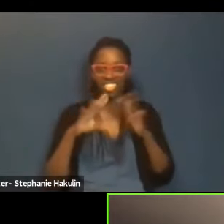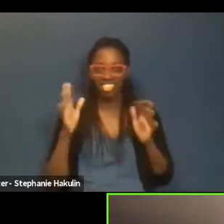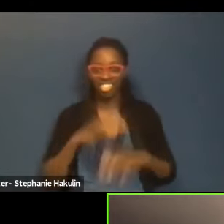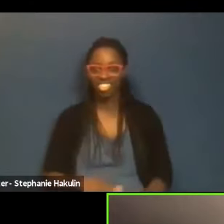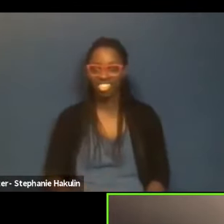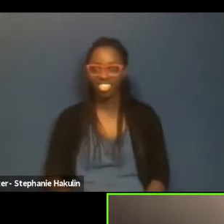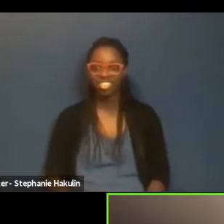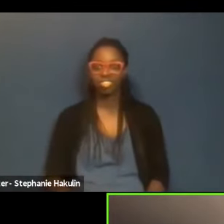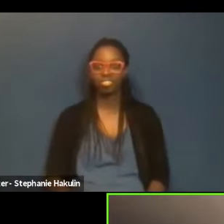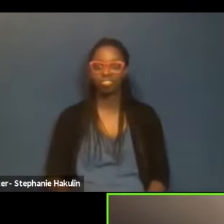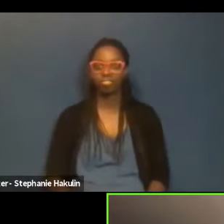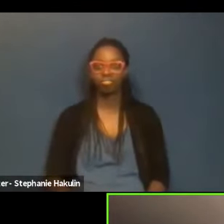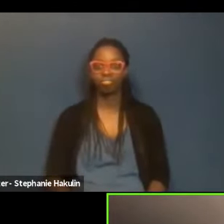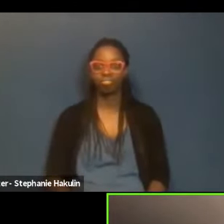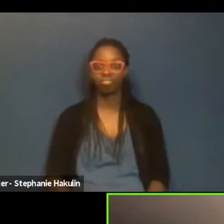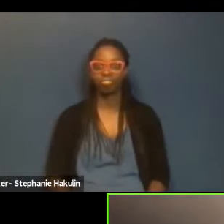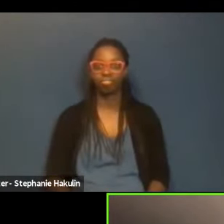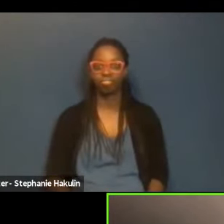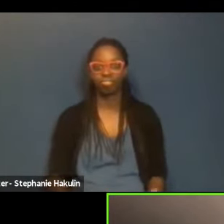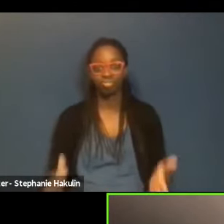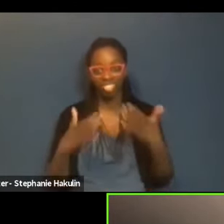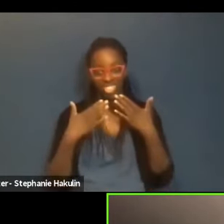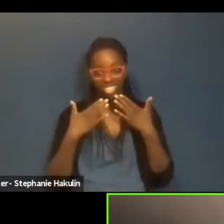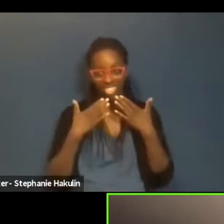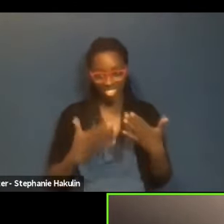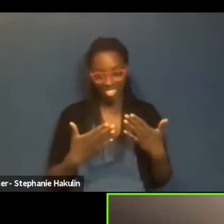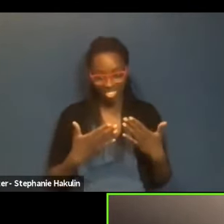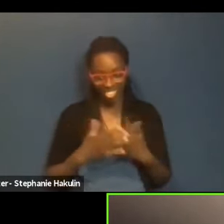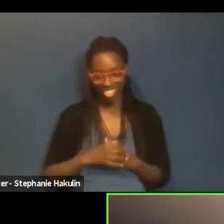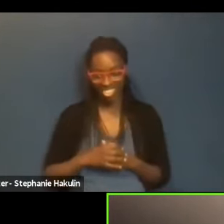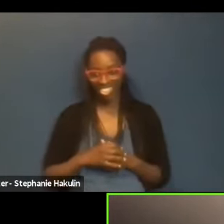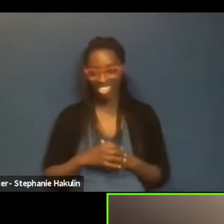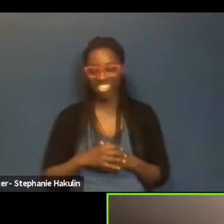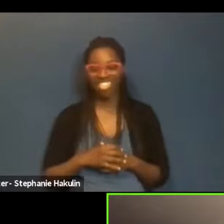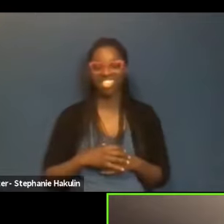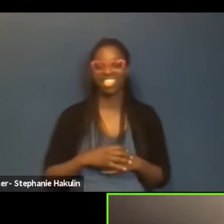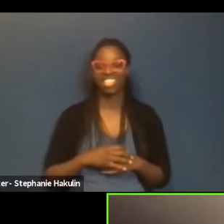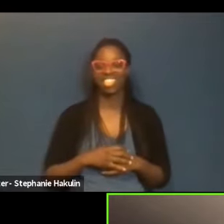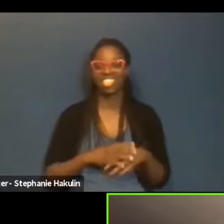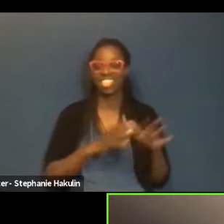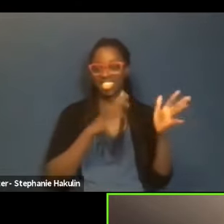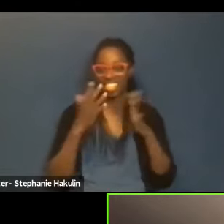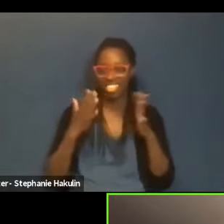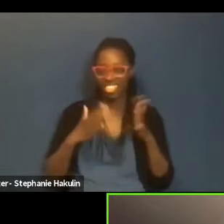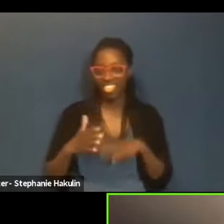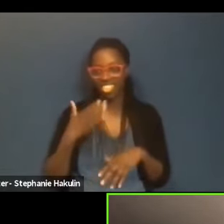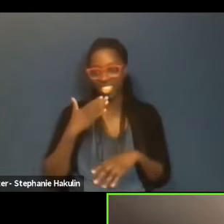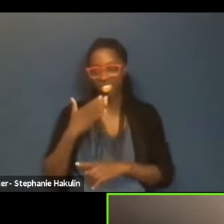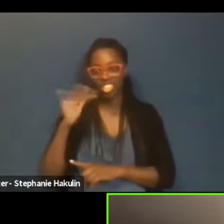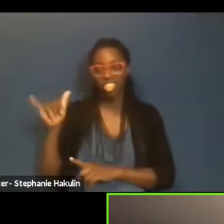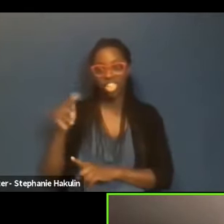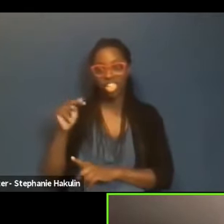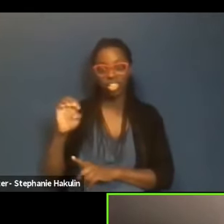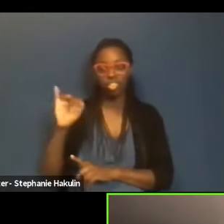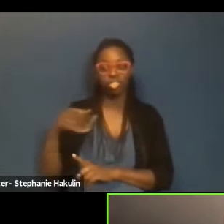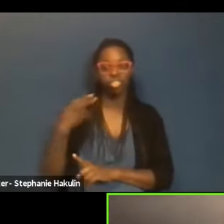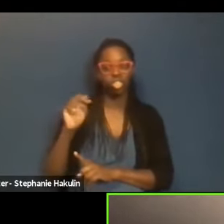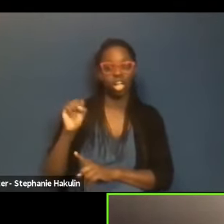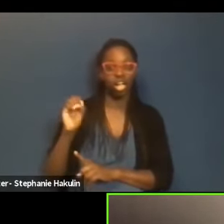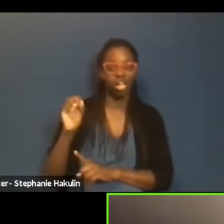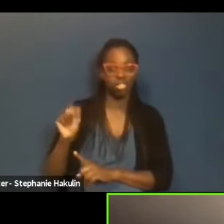Thank you. Shout out to Janae Johnson. And shout out to all of you.